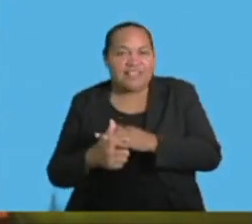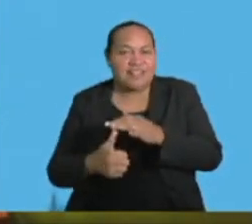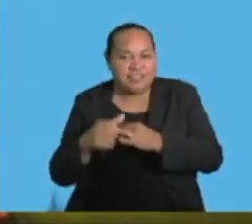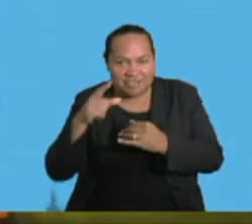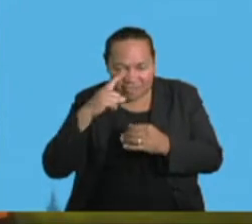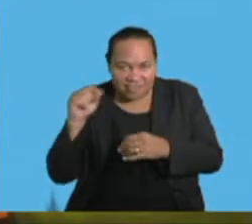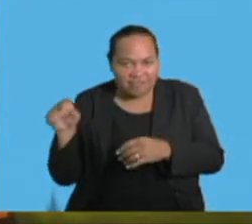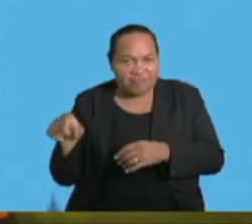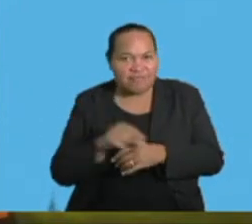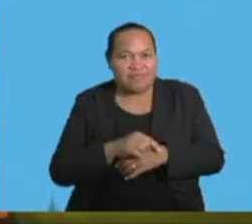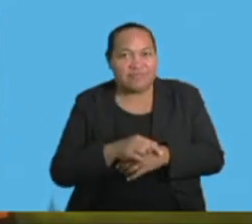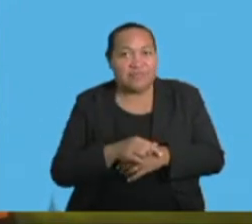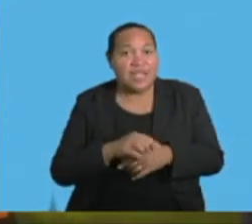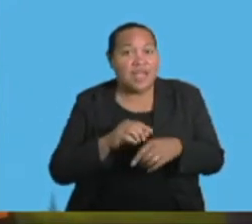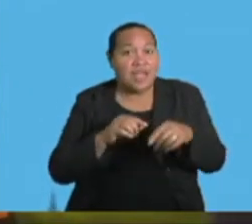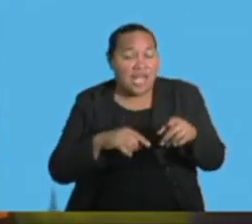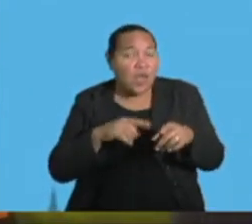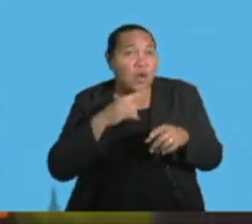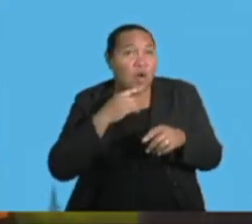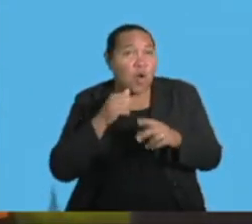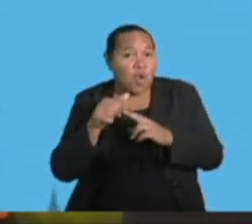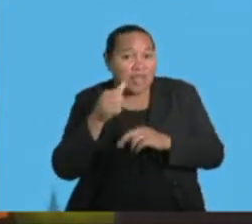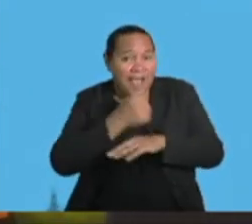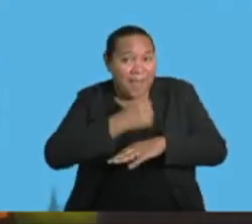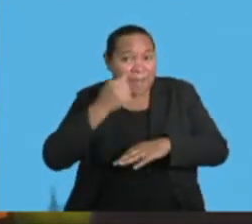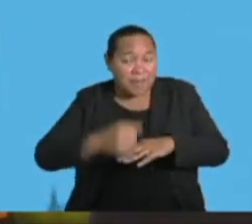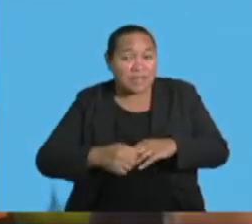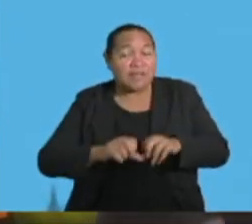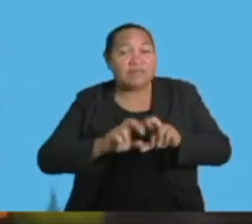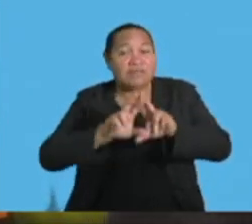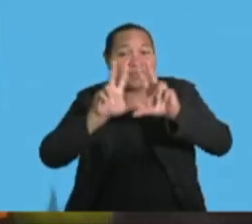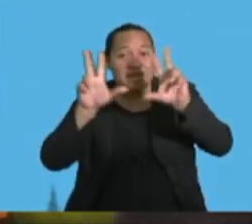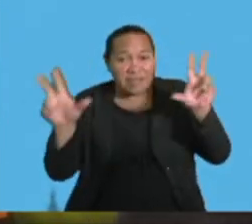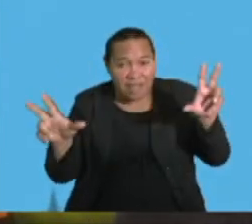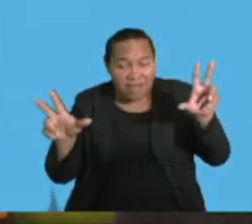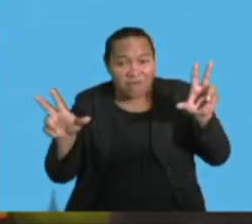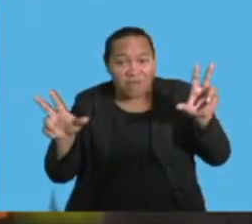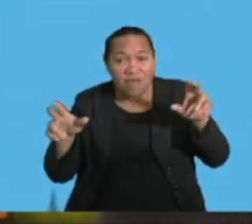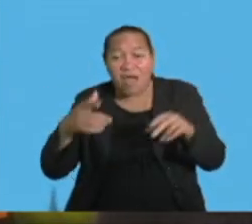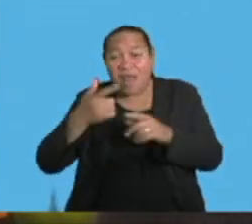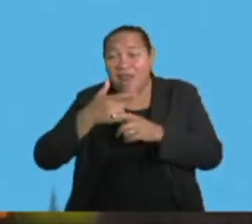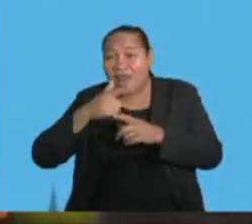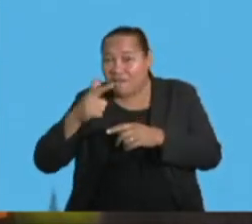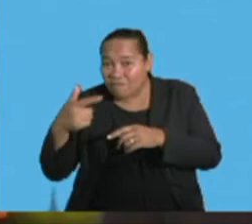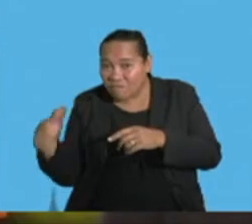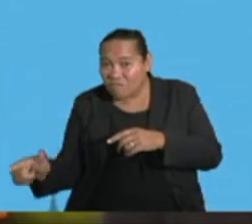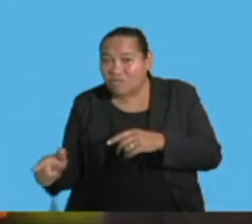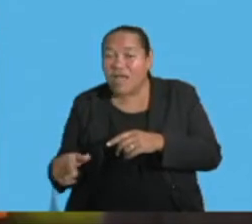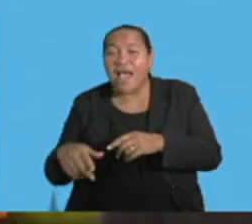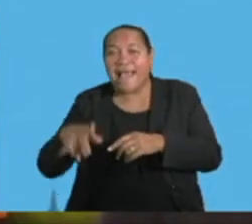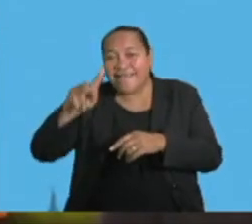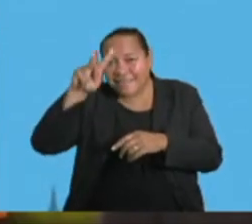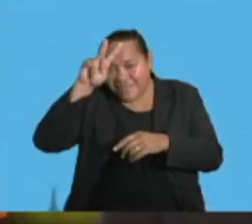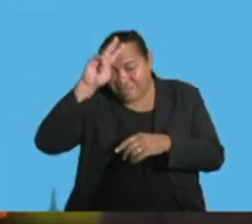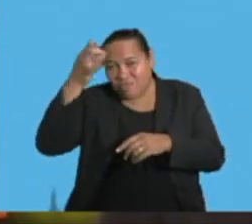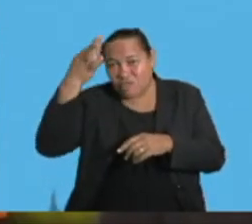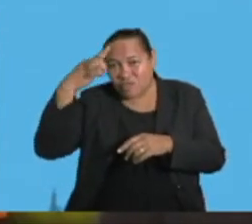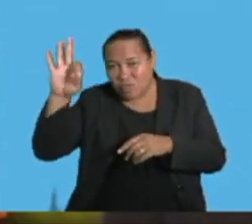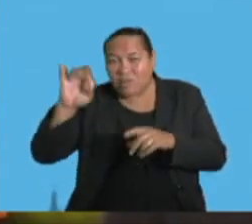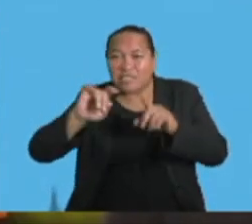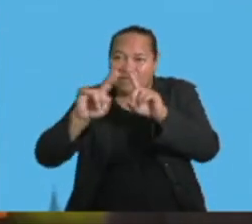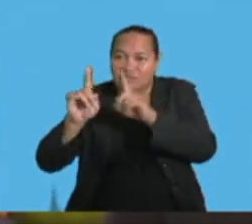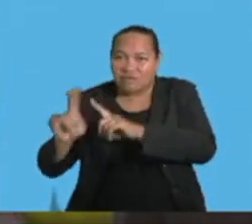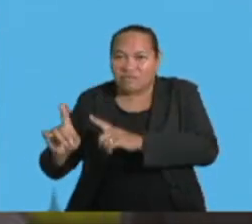also declared Vanua Levu, Kandavu, Levuka, Lomaiviti, Lau, Rotuma and eastern part of Viti Levu. And of course